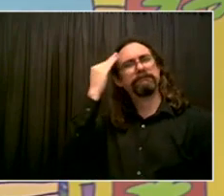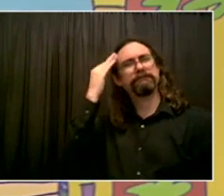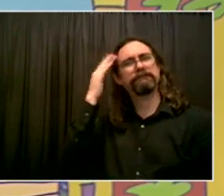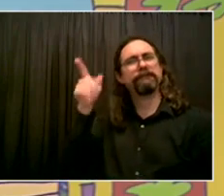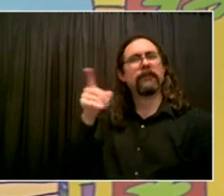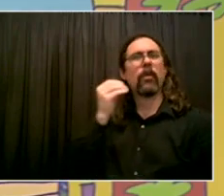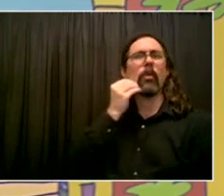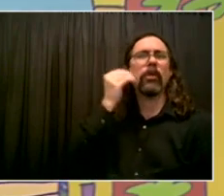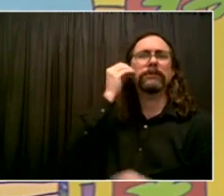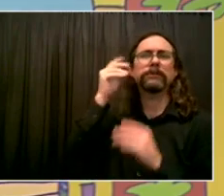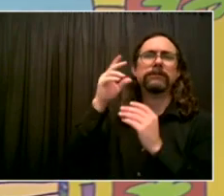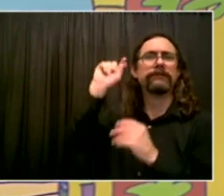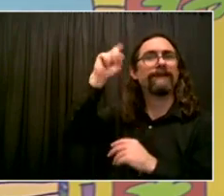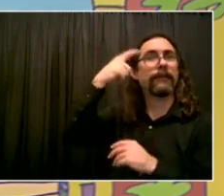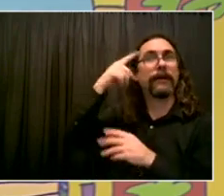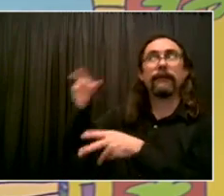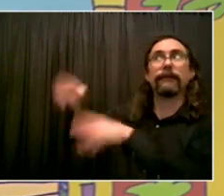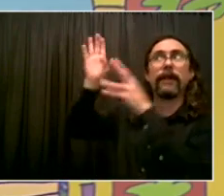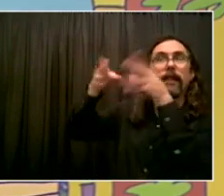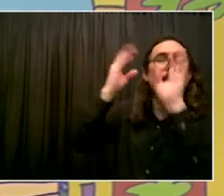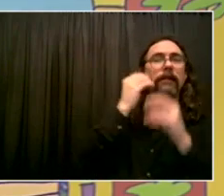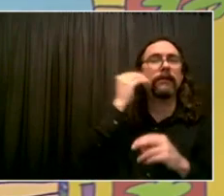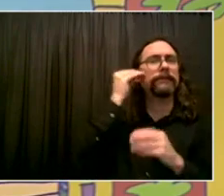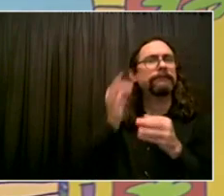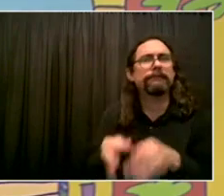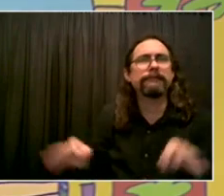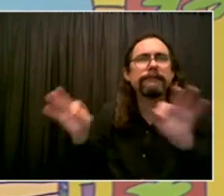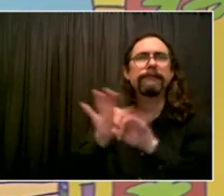to introduce Councilmember Carlina Rivera.